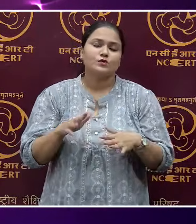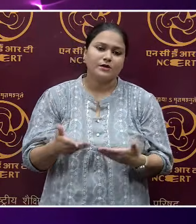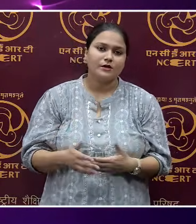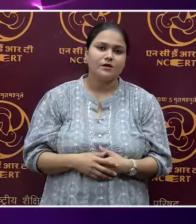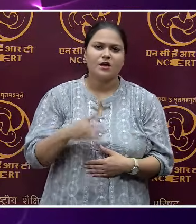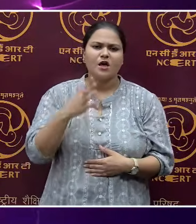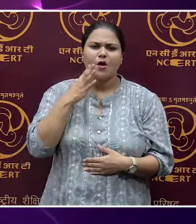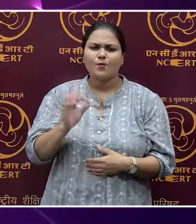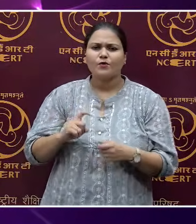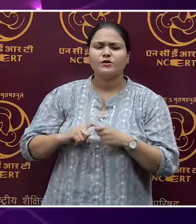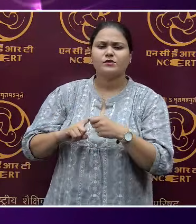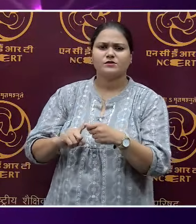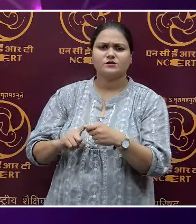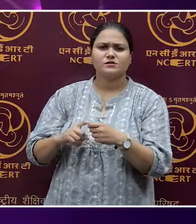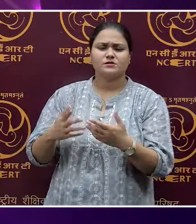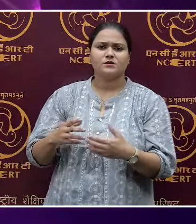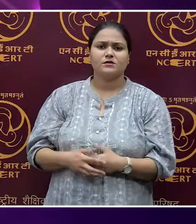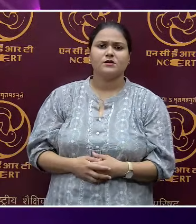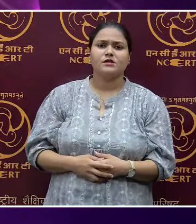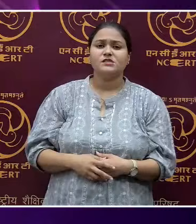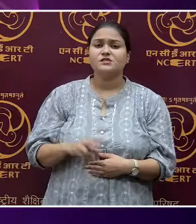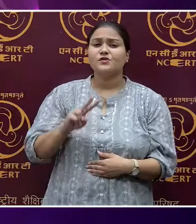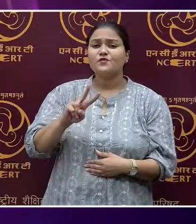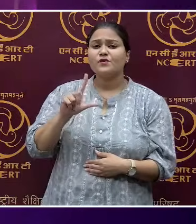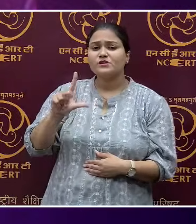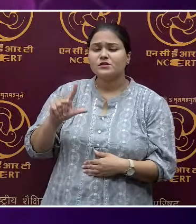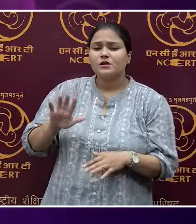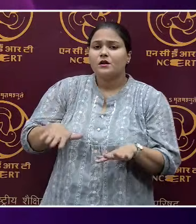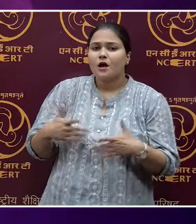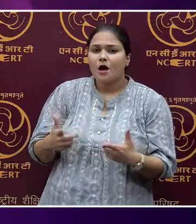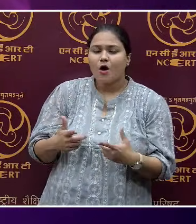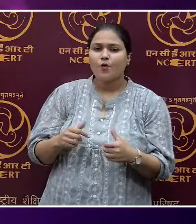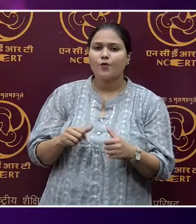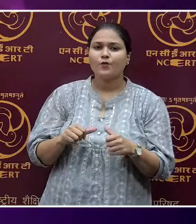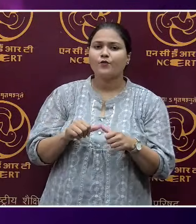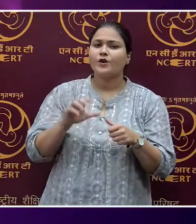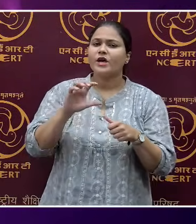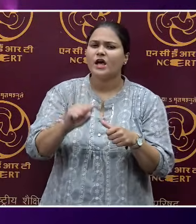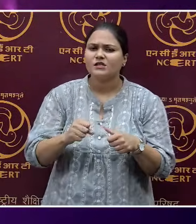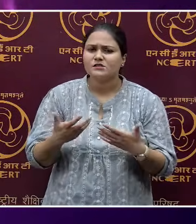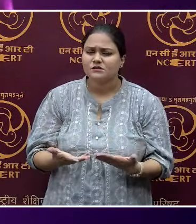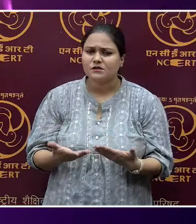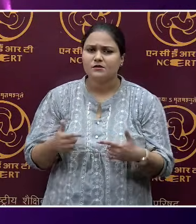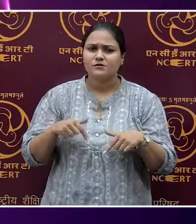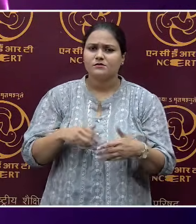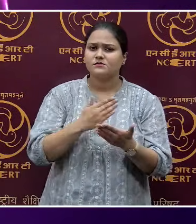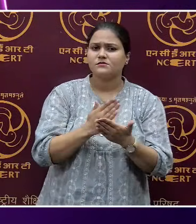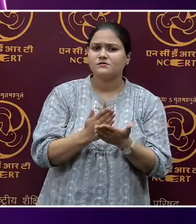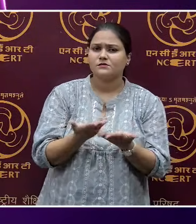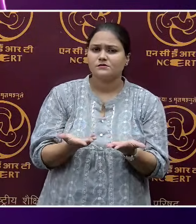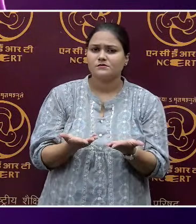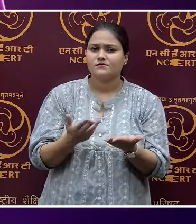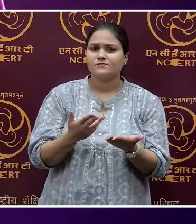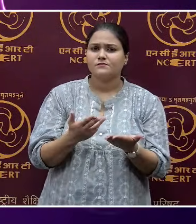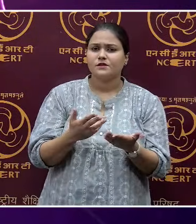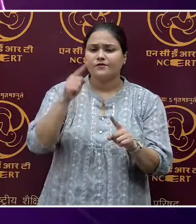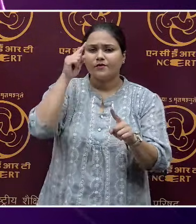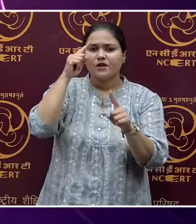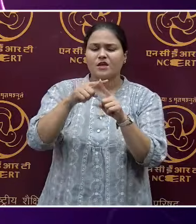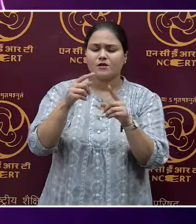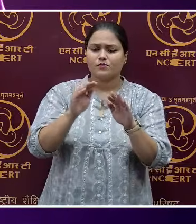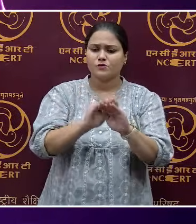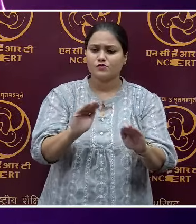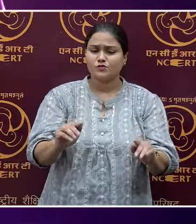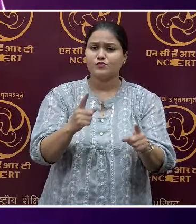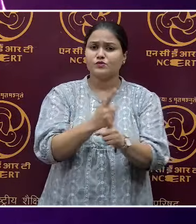question, where are these virtual labs? Where do we find them? How can we access them? And like these sessions are meant specifically for students and